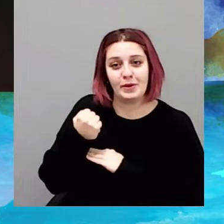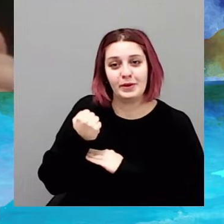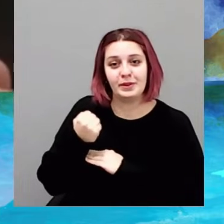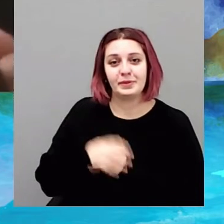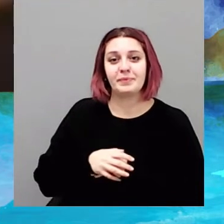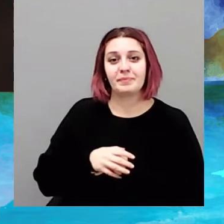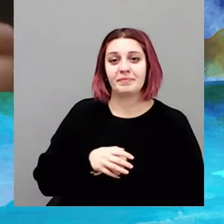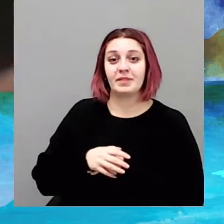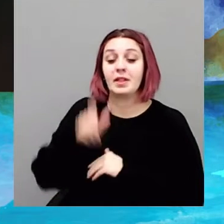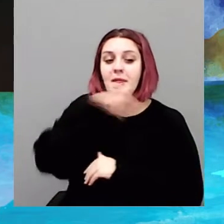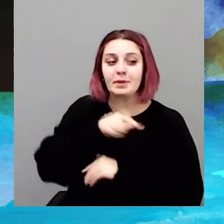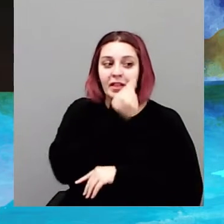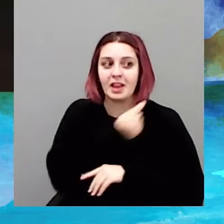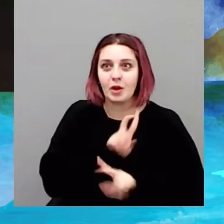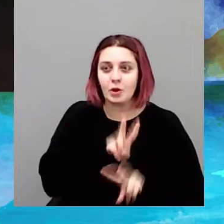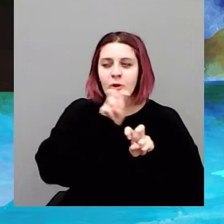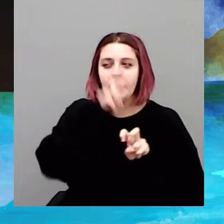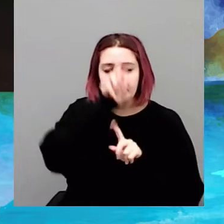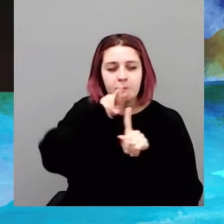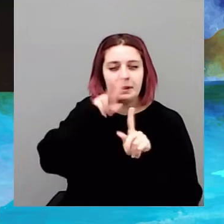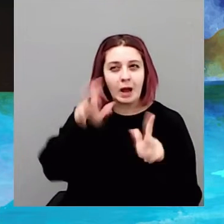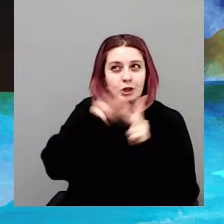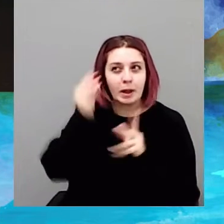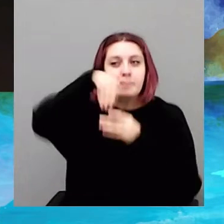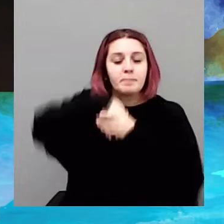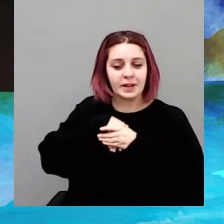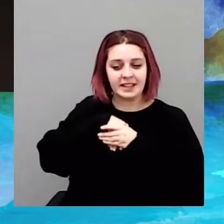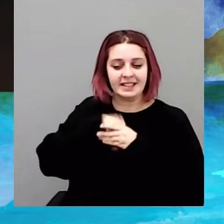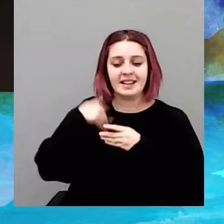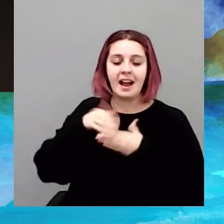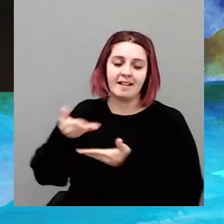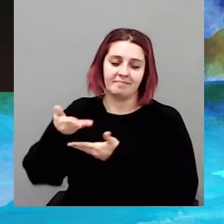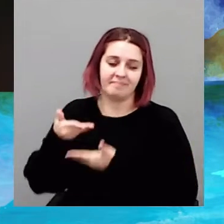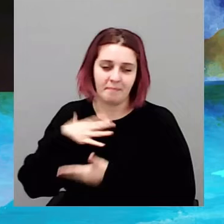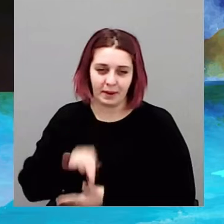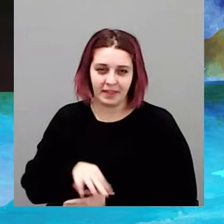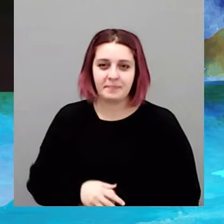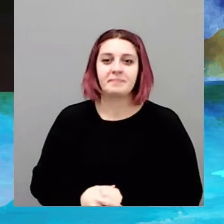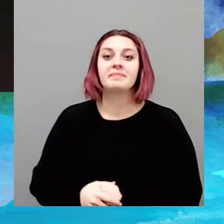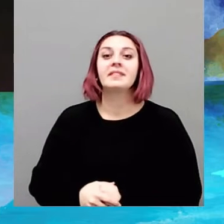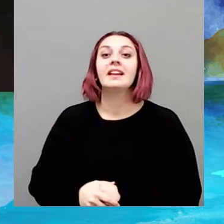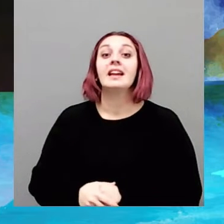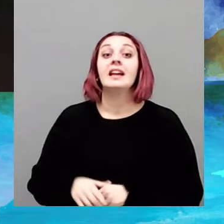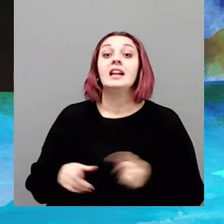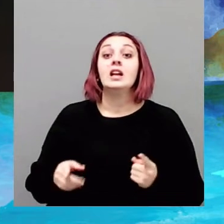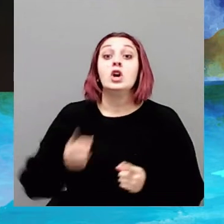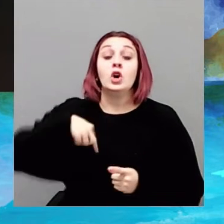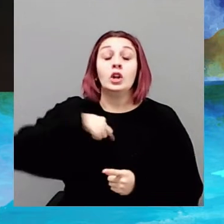support, the support of those people. New designers who will, for